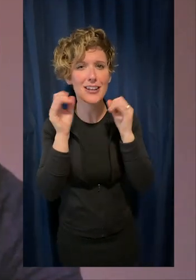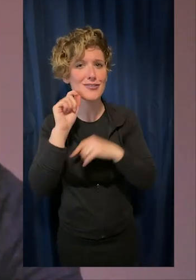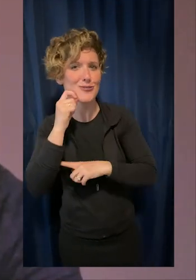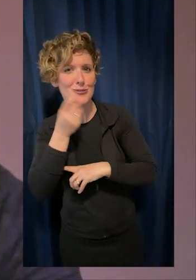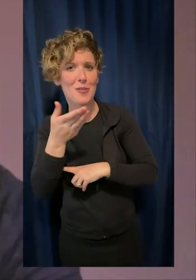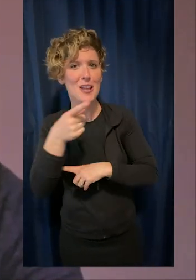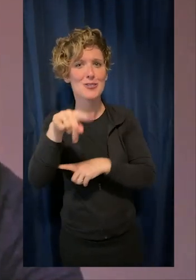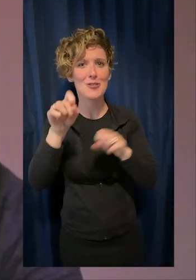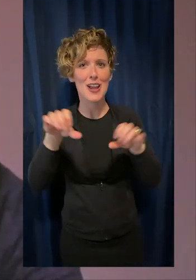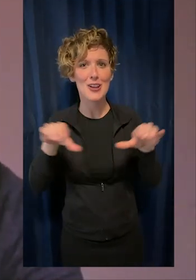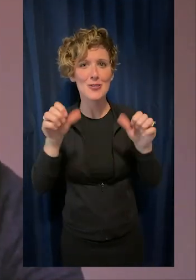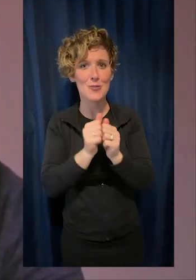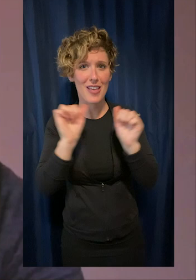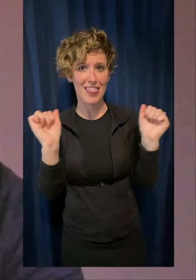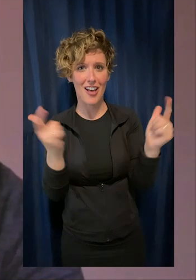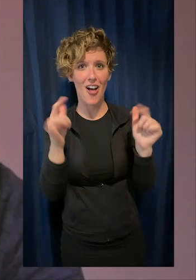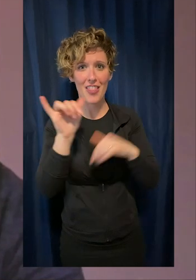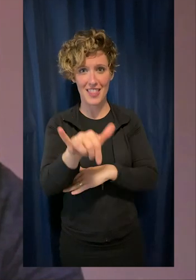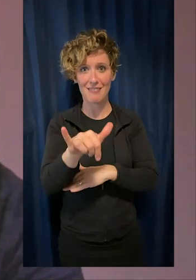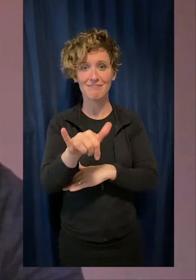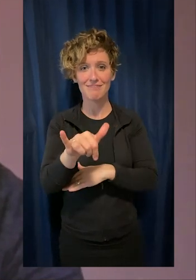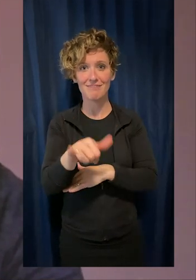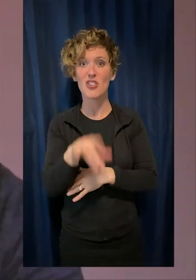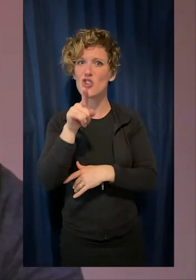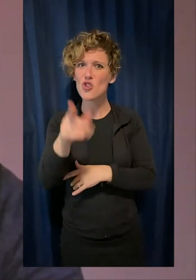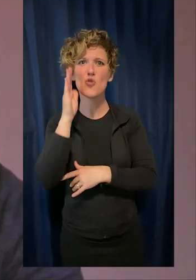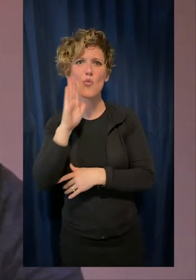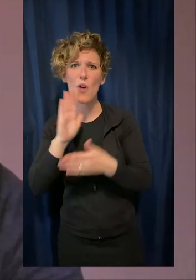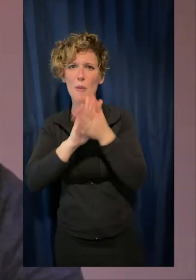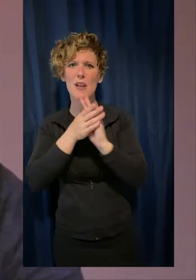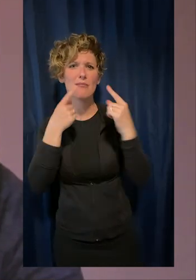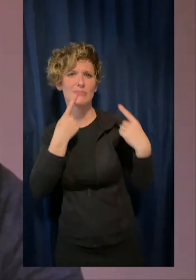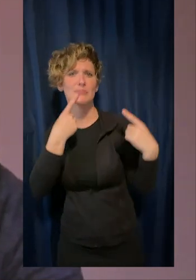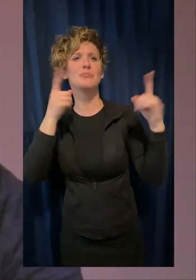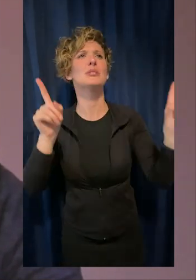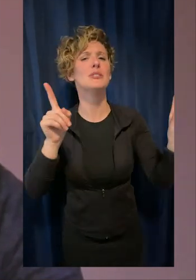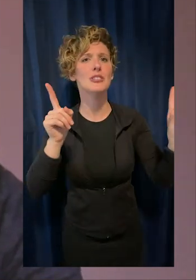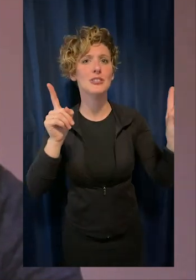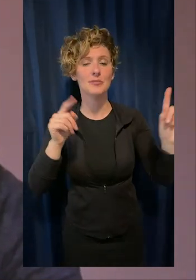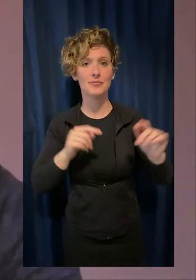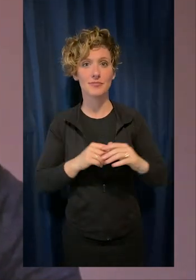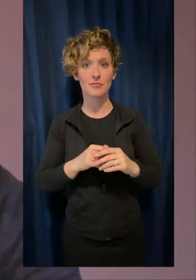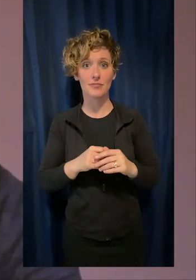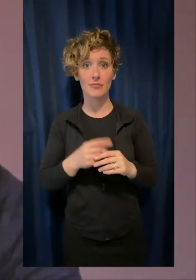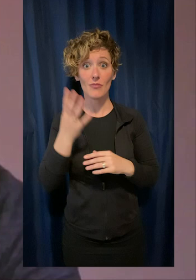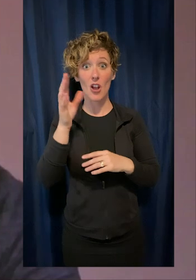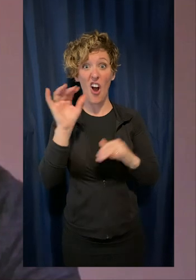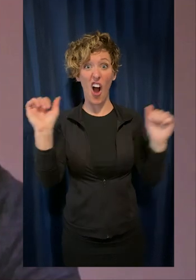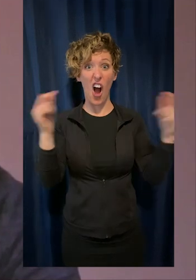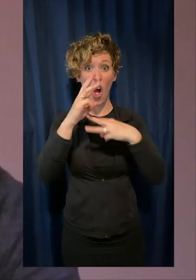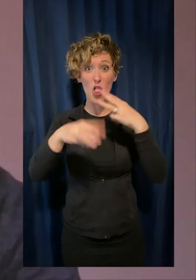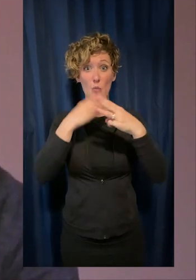winner of all. Fame. You'll be famous as famous can be, with the whole wide world watching you win on